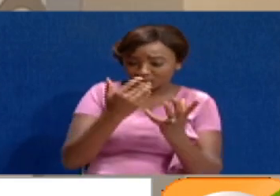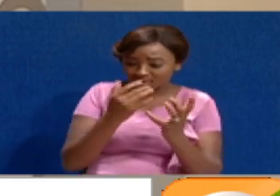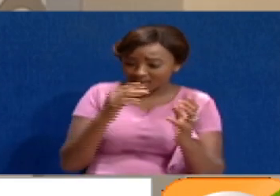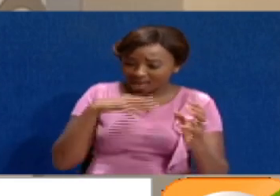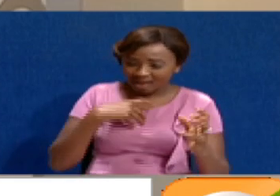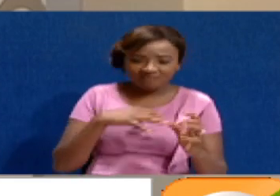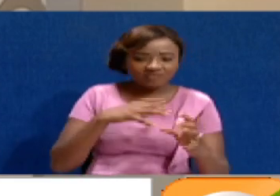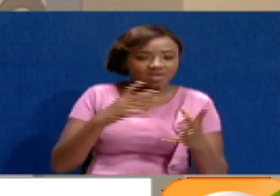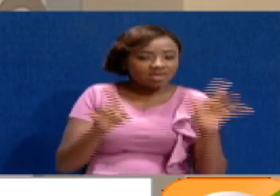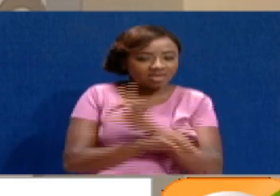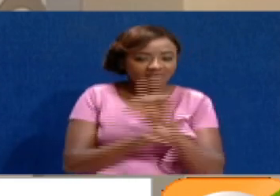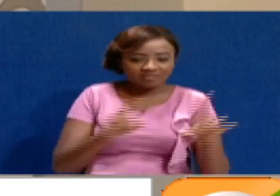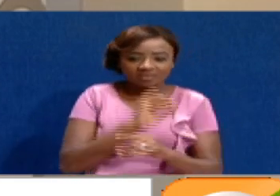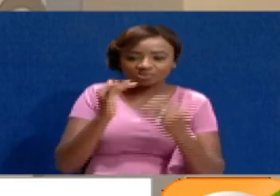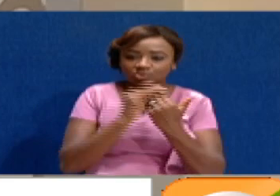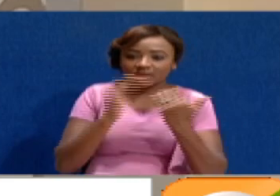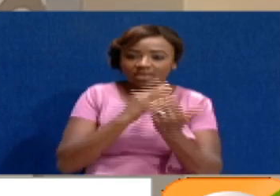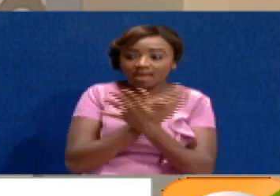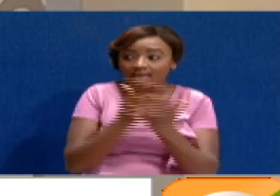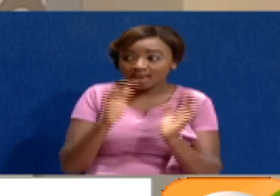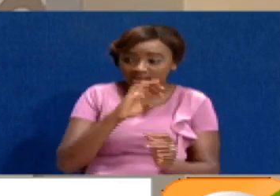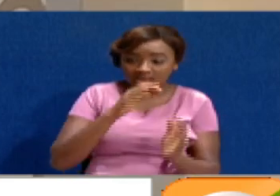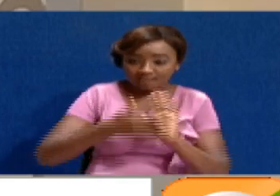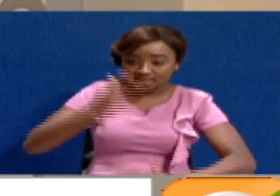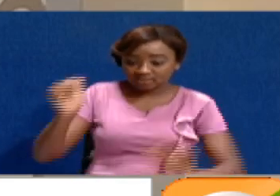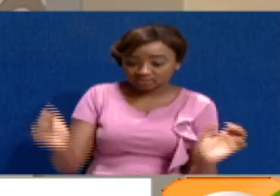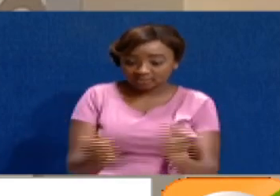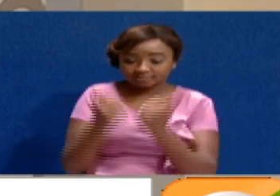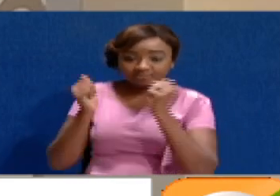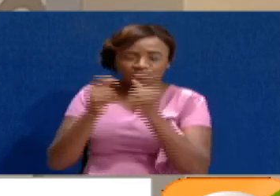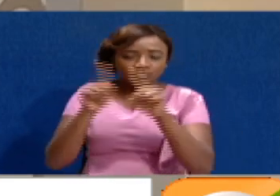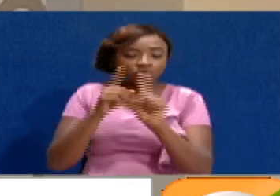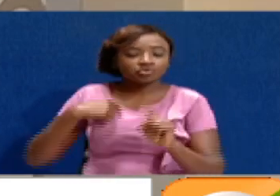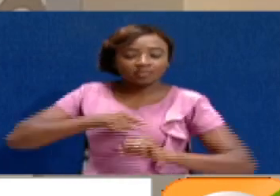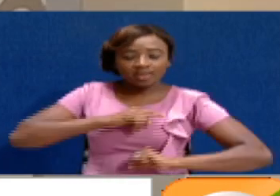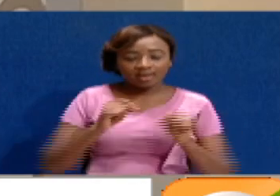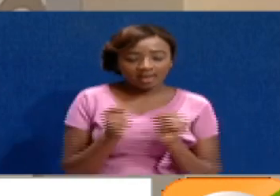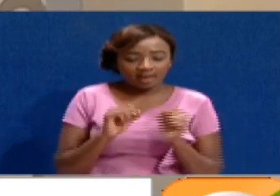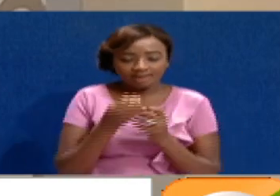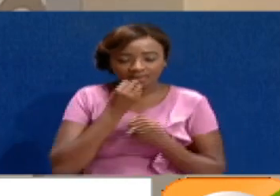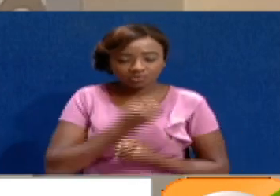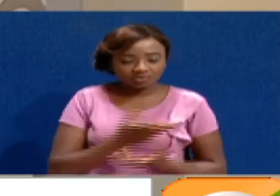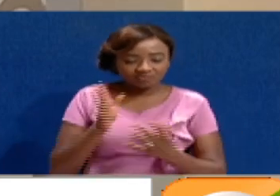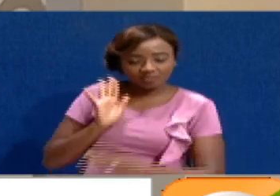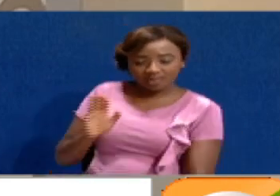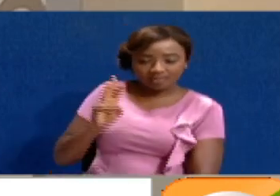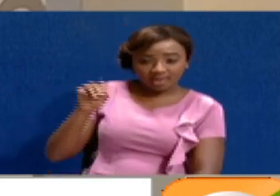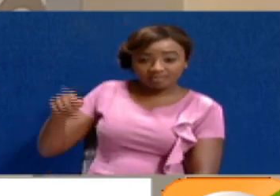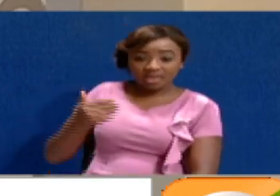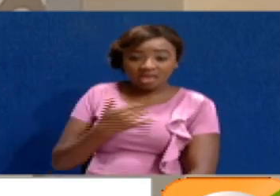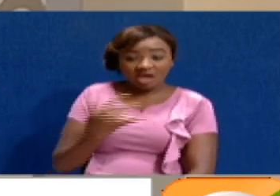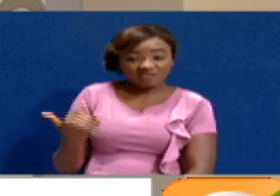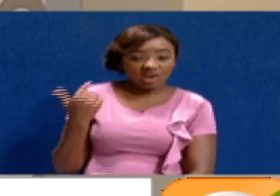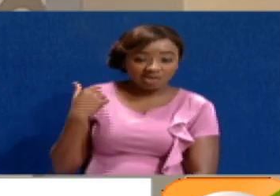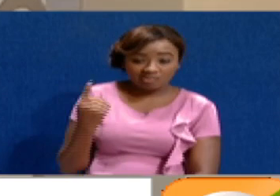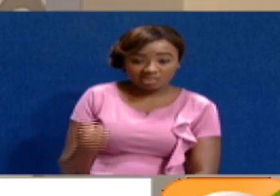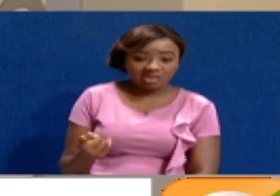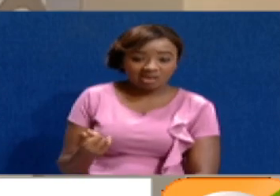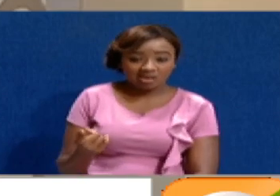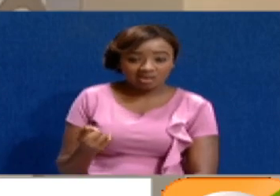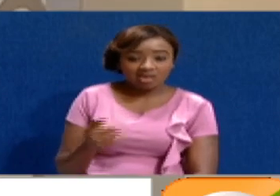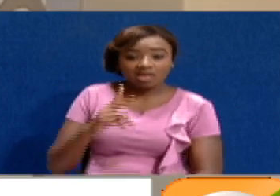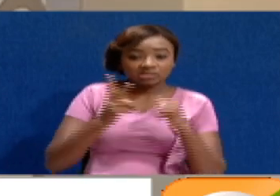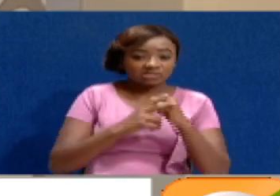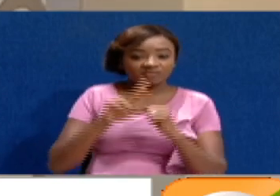any emergency across the country. I'm also happy to inform the esteemed Member of Parliament that we have a hotline in place,